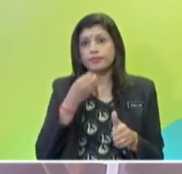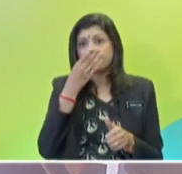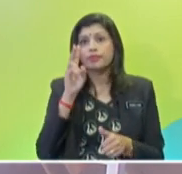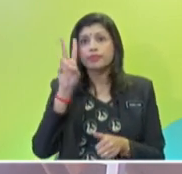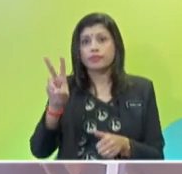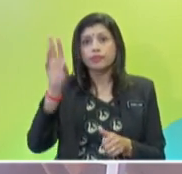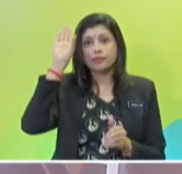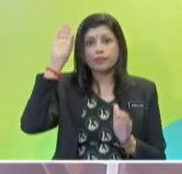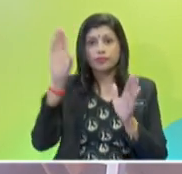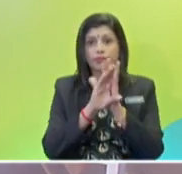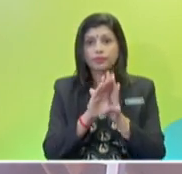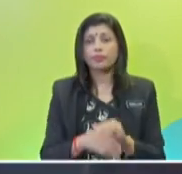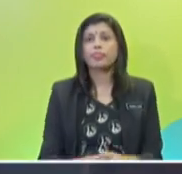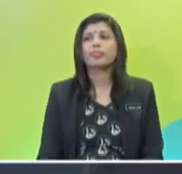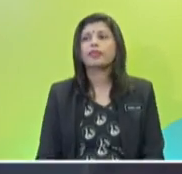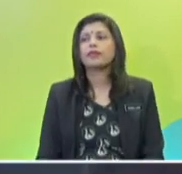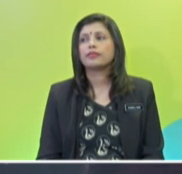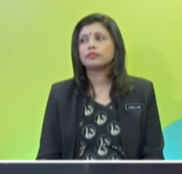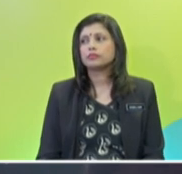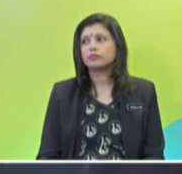Okay. Which picture is it?